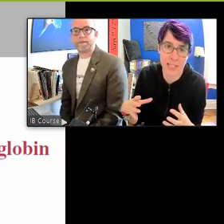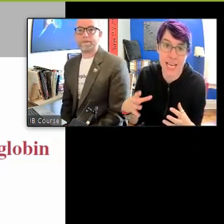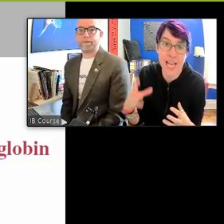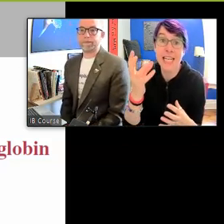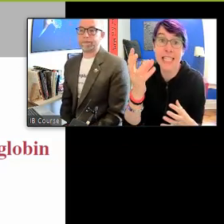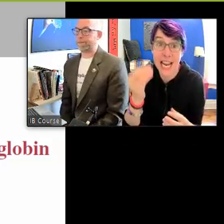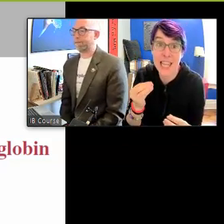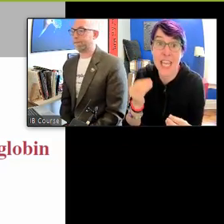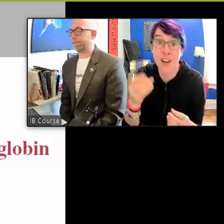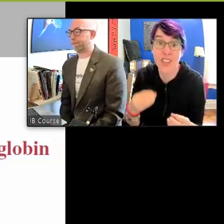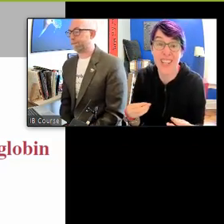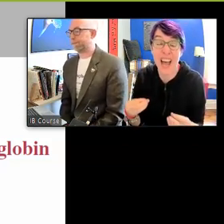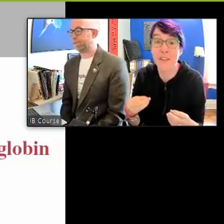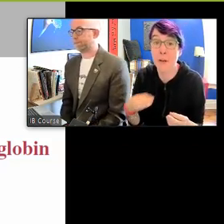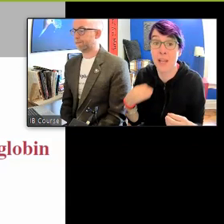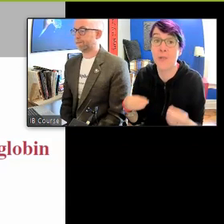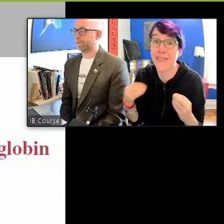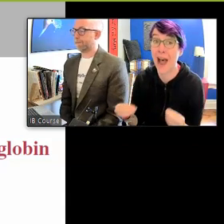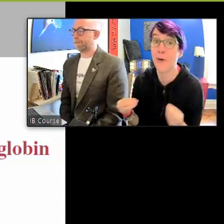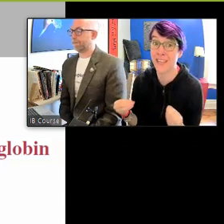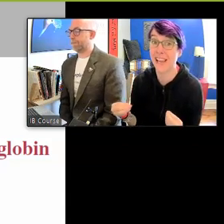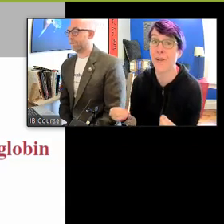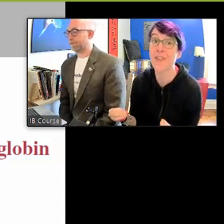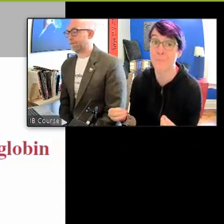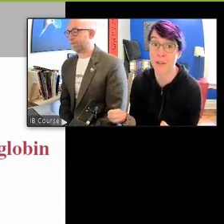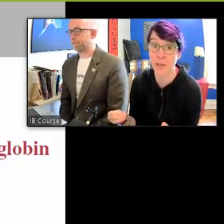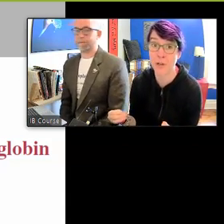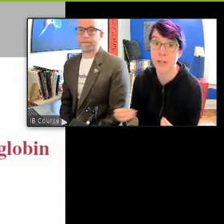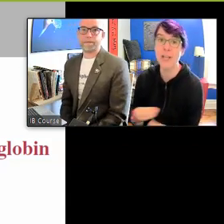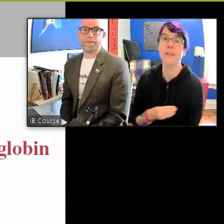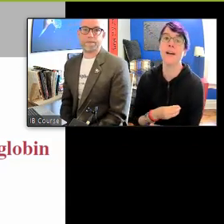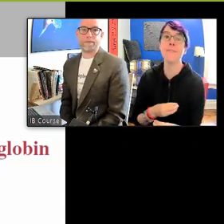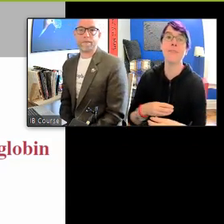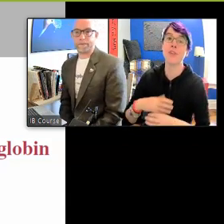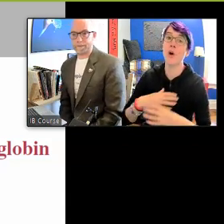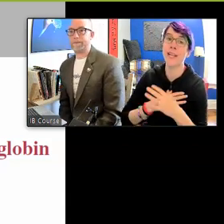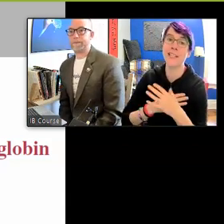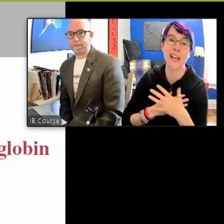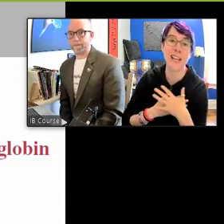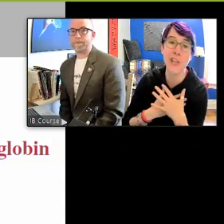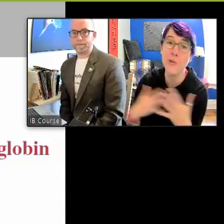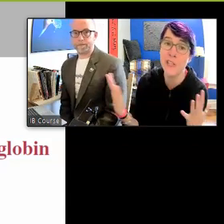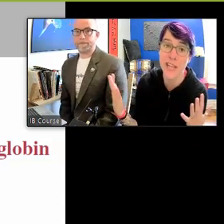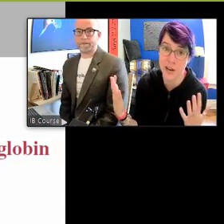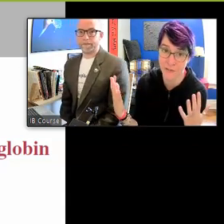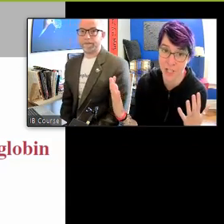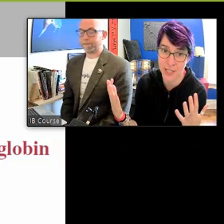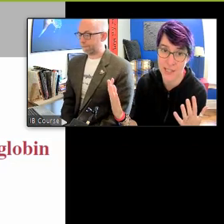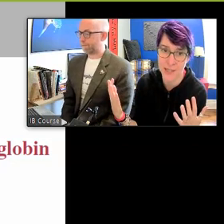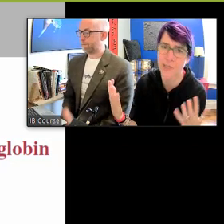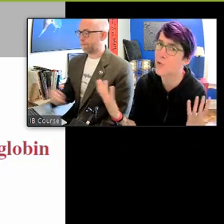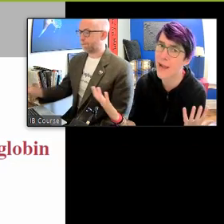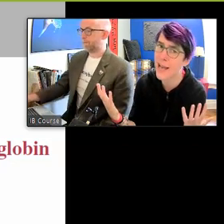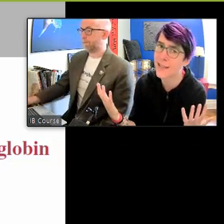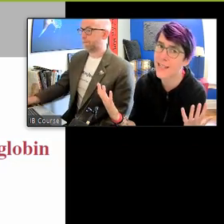able to like take the oxygen out of their blood without the carrier molecule, right? So it's a hugely inefficient